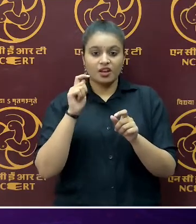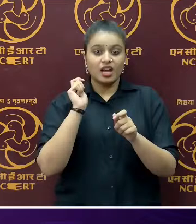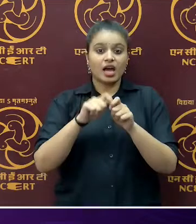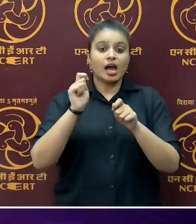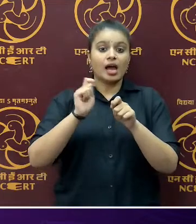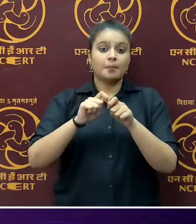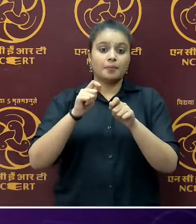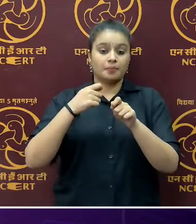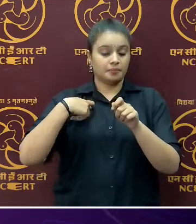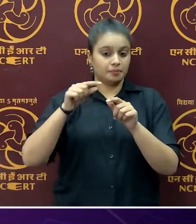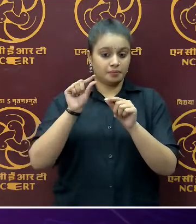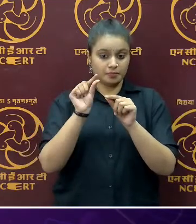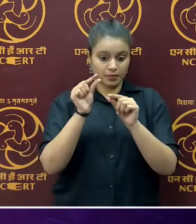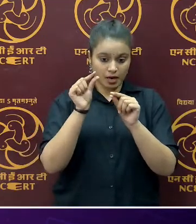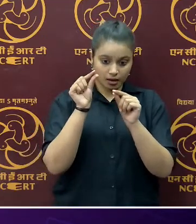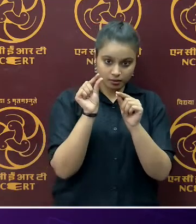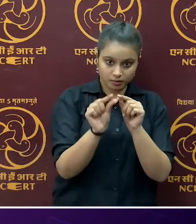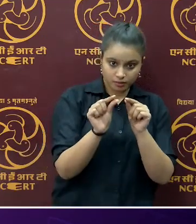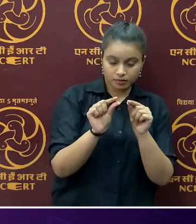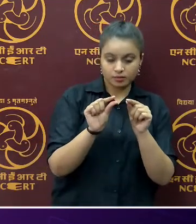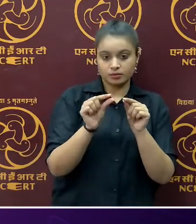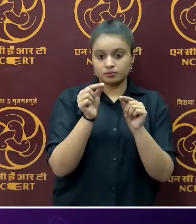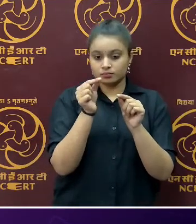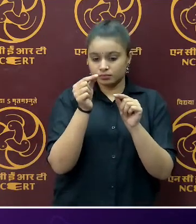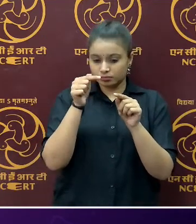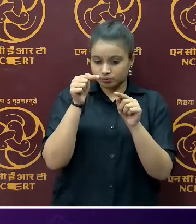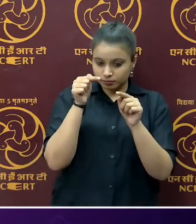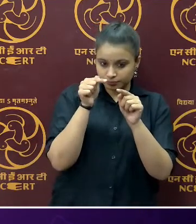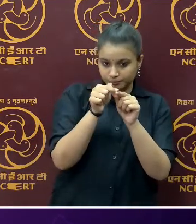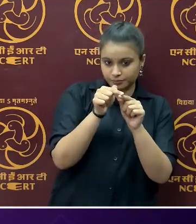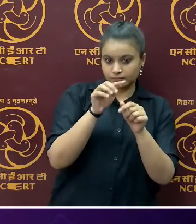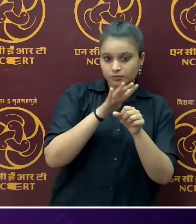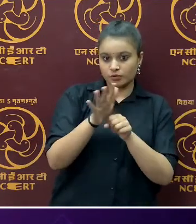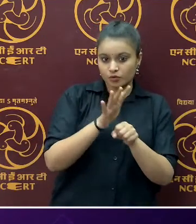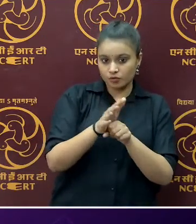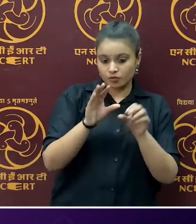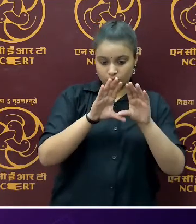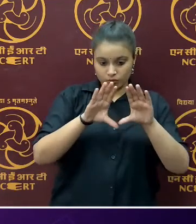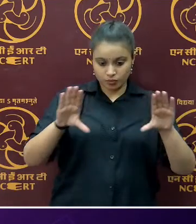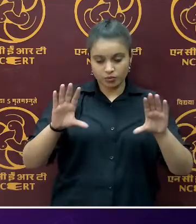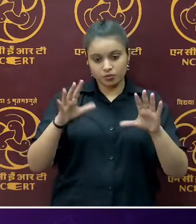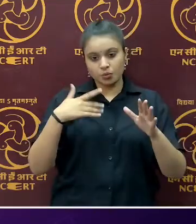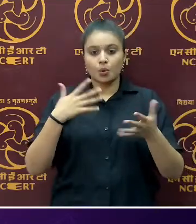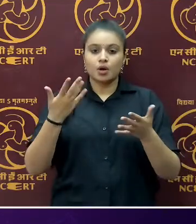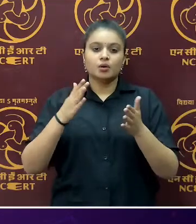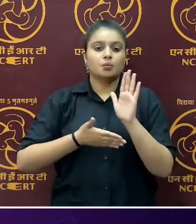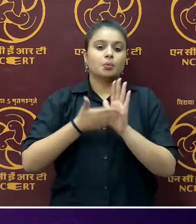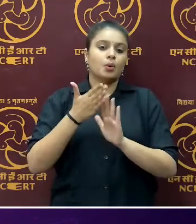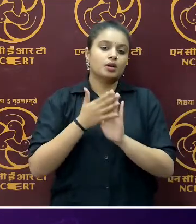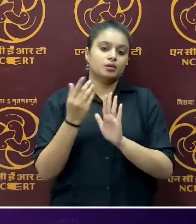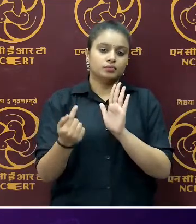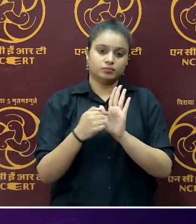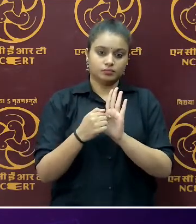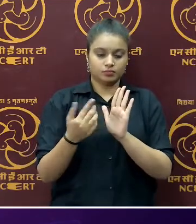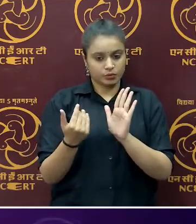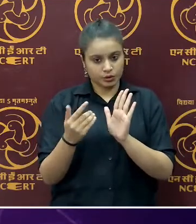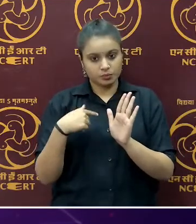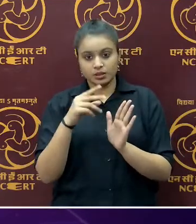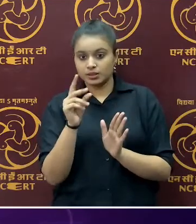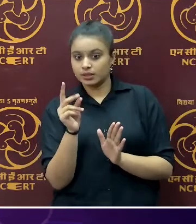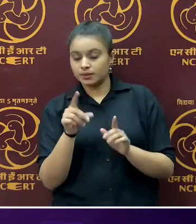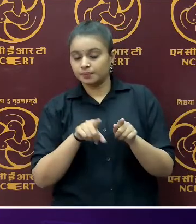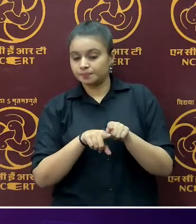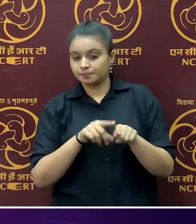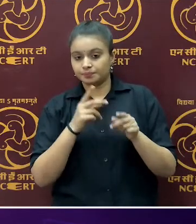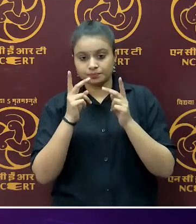the blunt side, and the pointed side, it goes into wood or it goes into the wall, Yeah. right? Second example, if